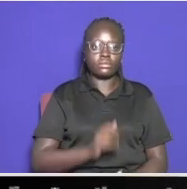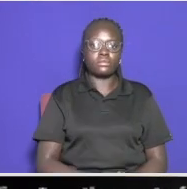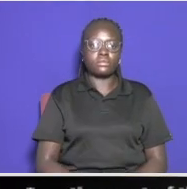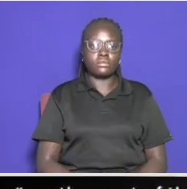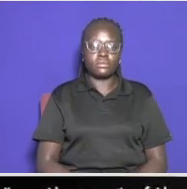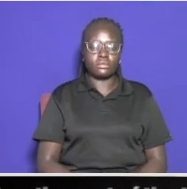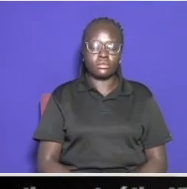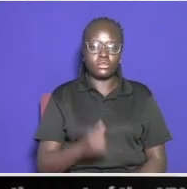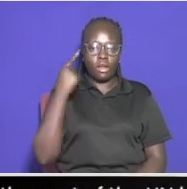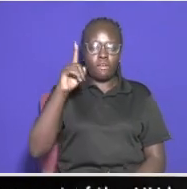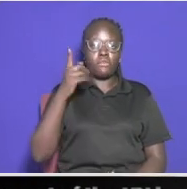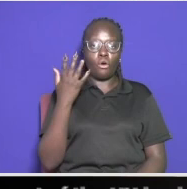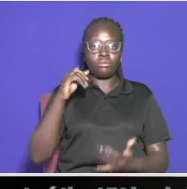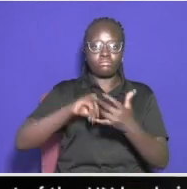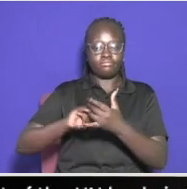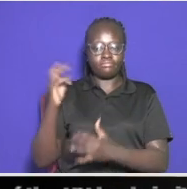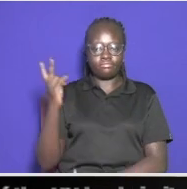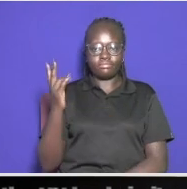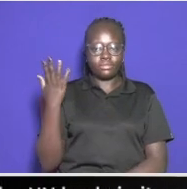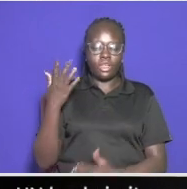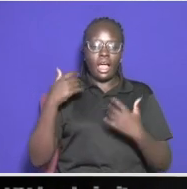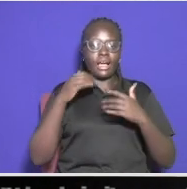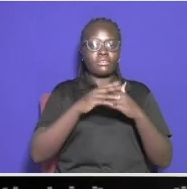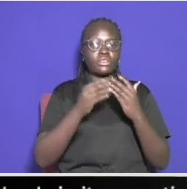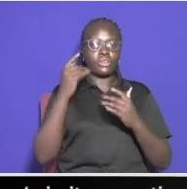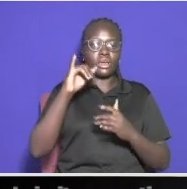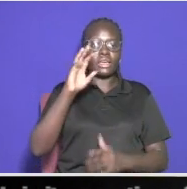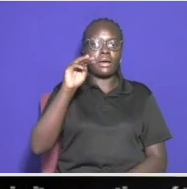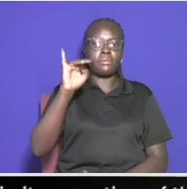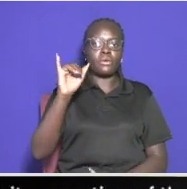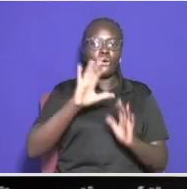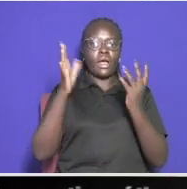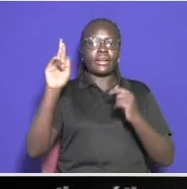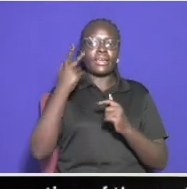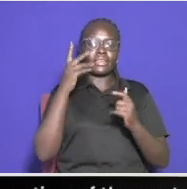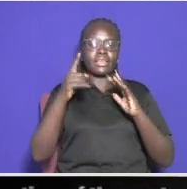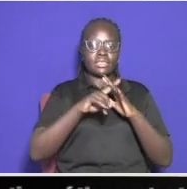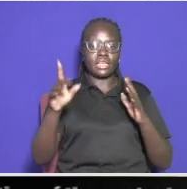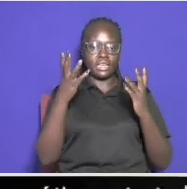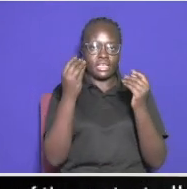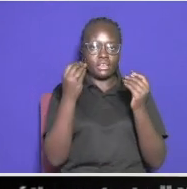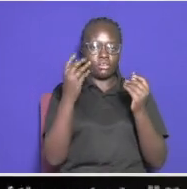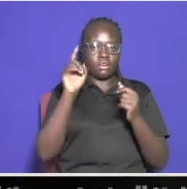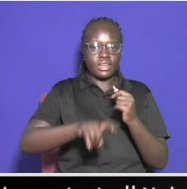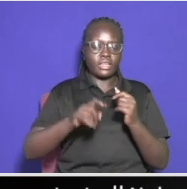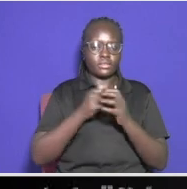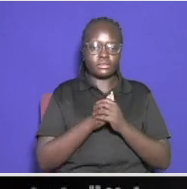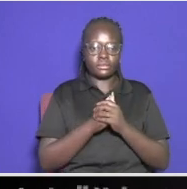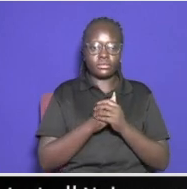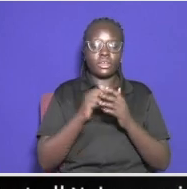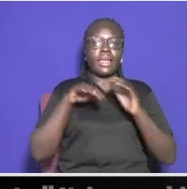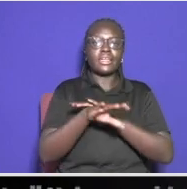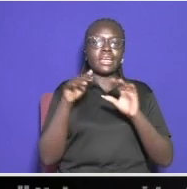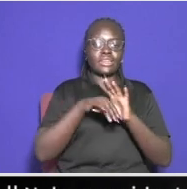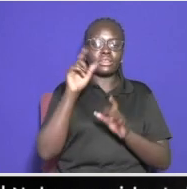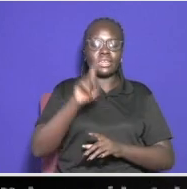For Jessica and Samuel, the creation of Yummy World Kenya began from a simple need to cater to the pastry needs of